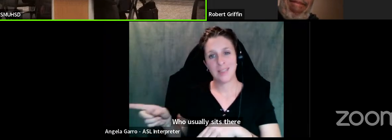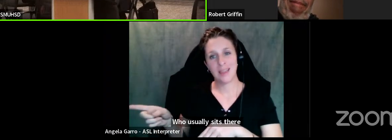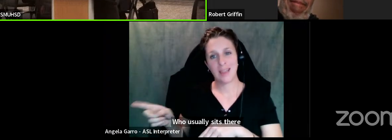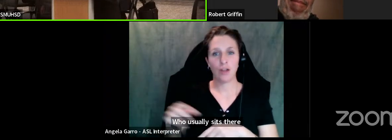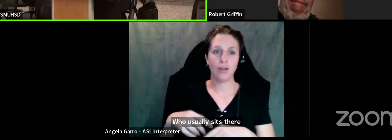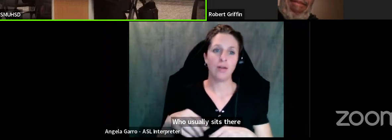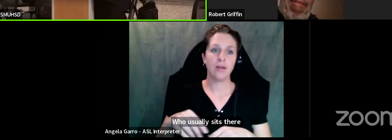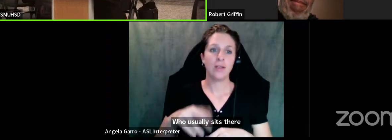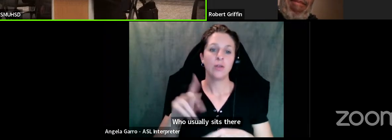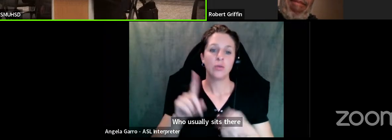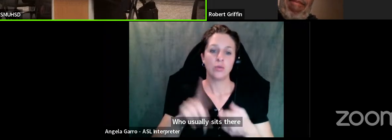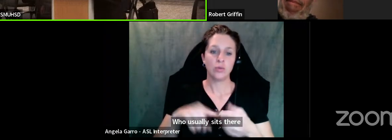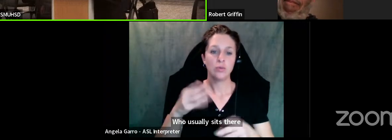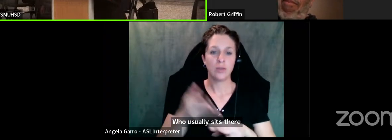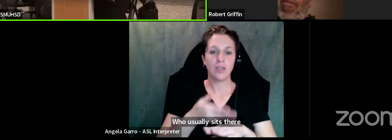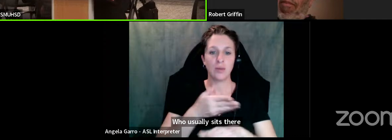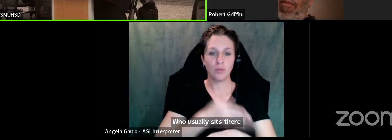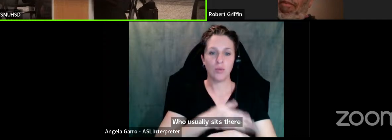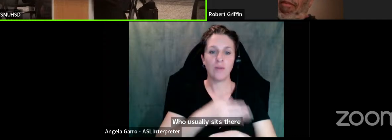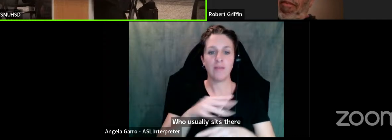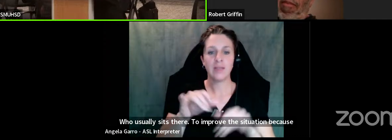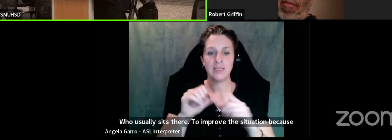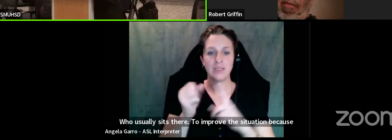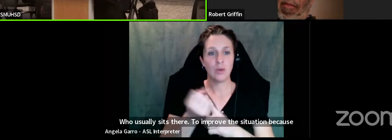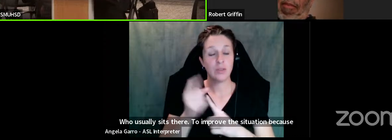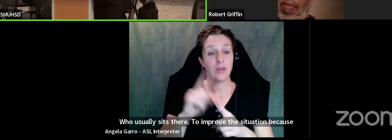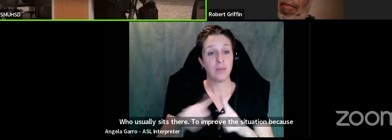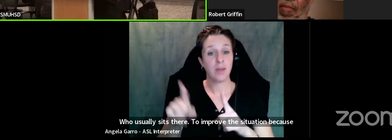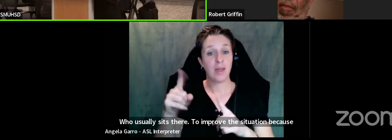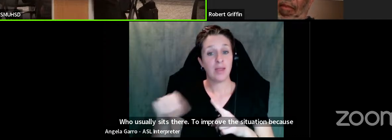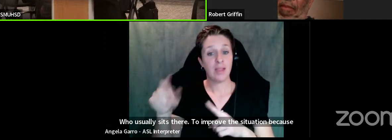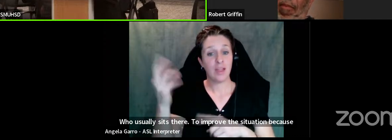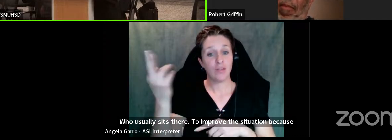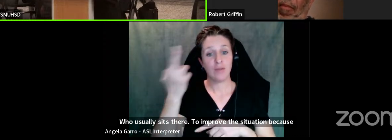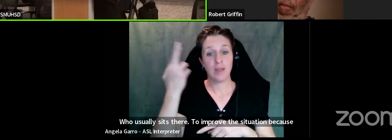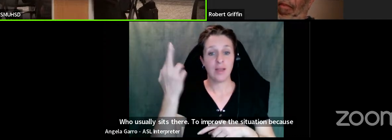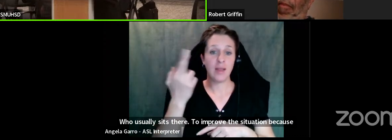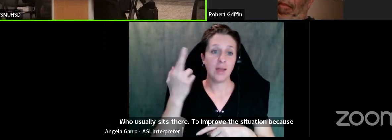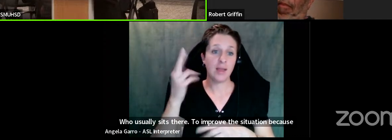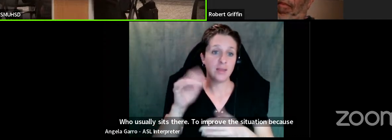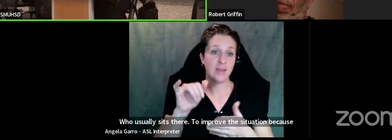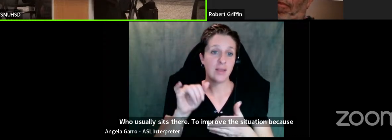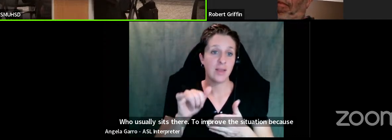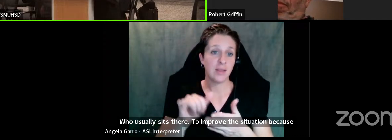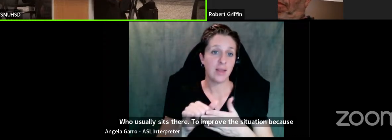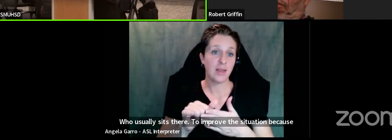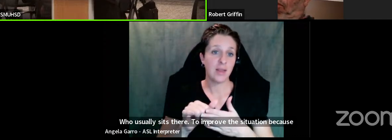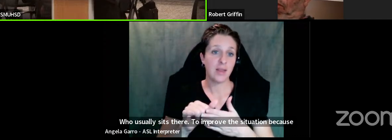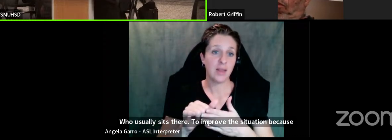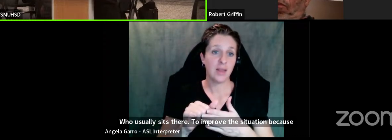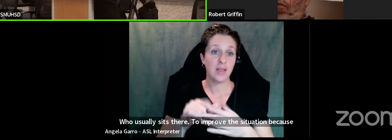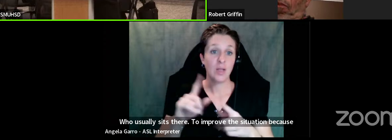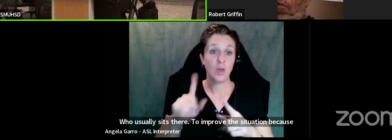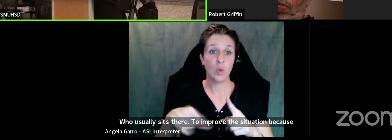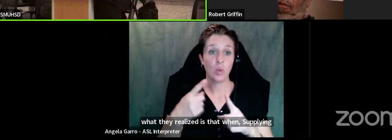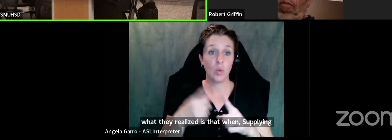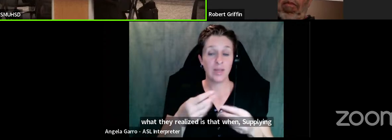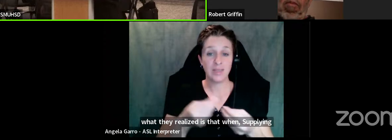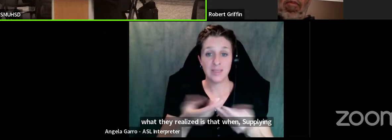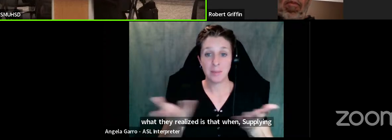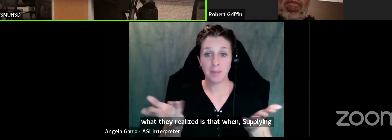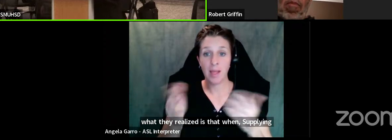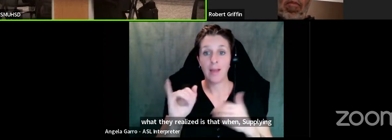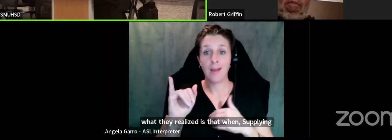to improve the situation. Because what they realized is that when supplying